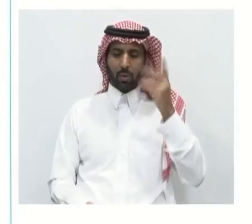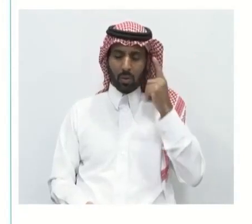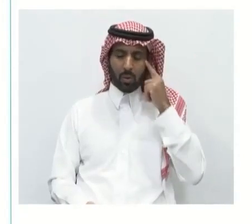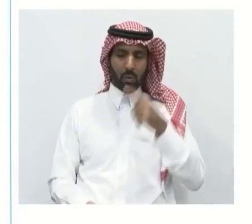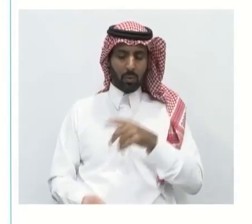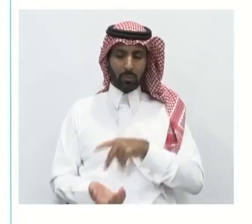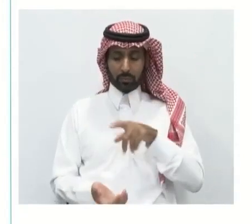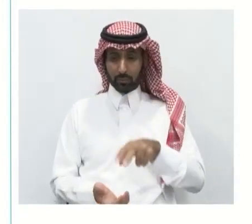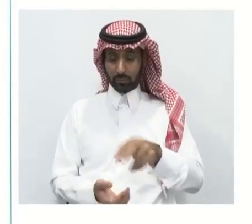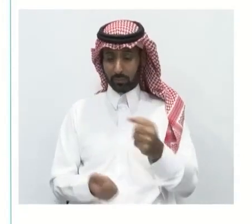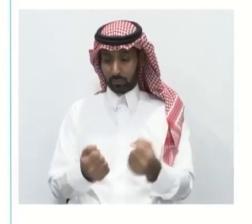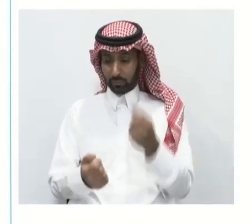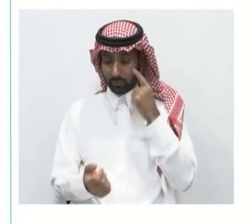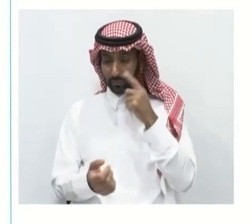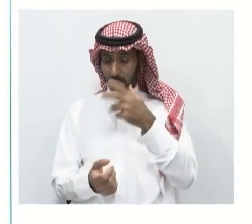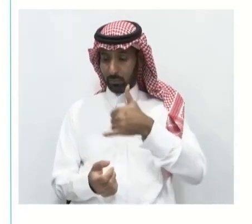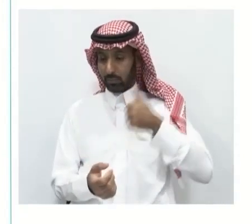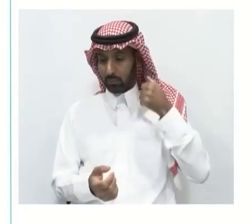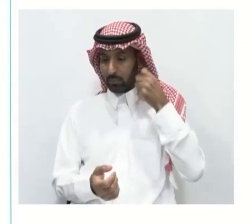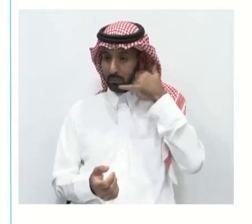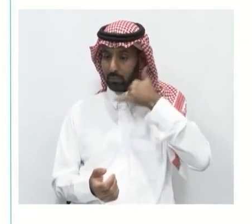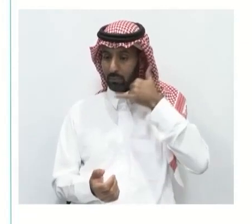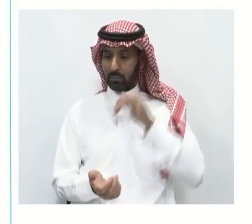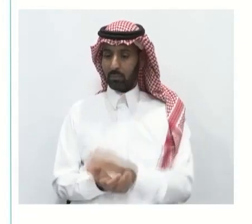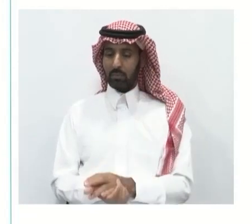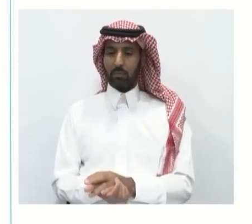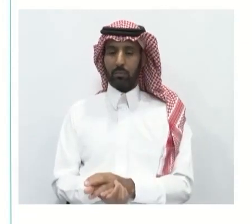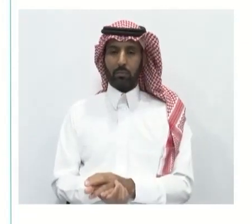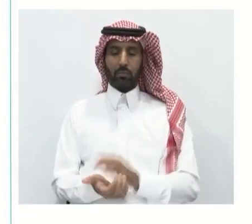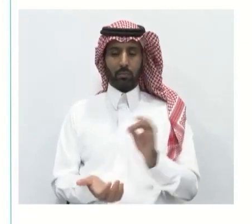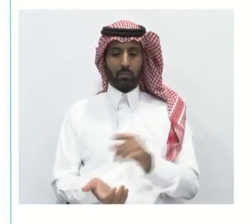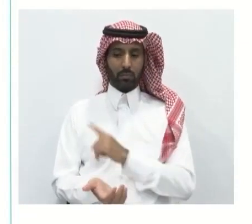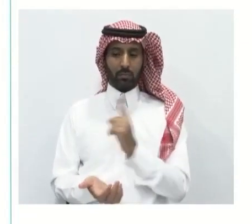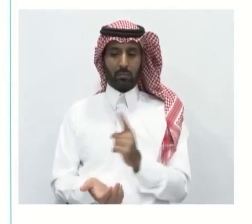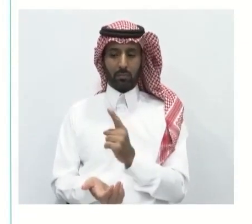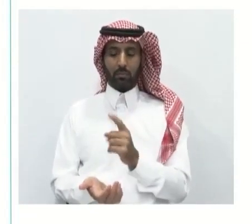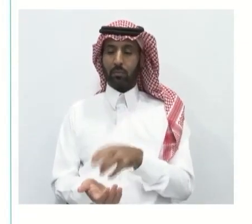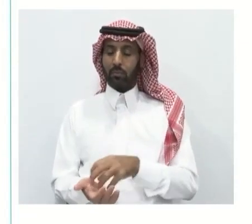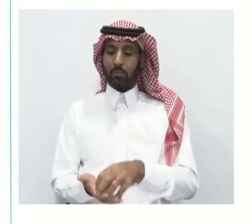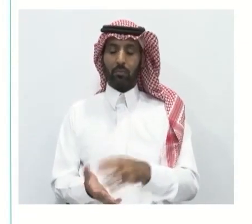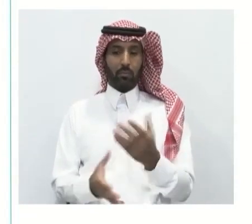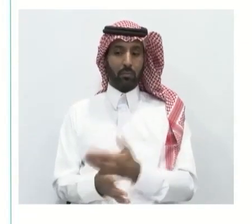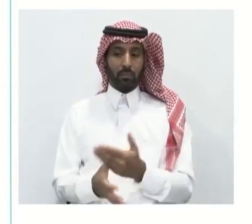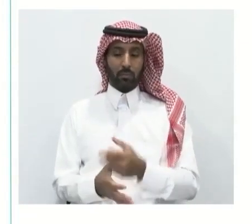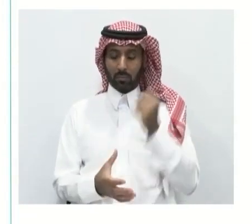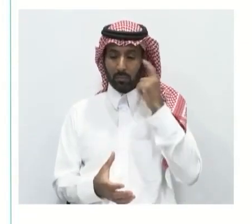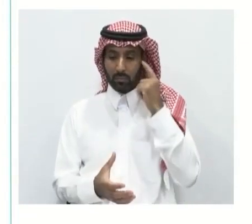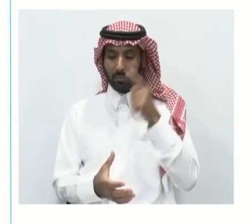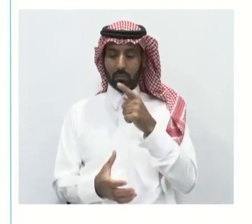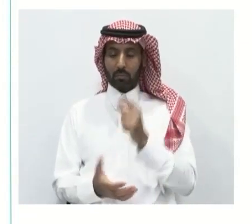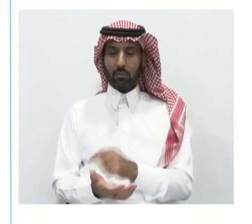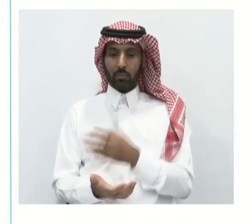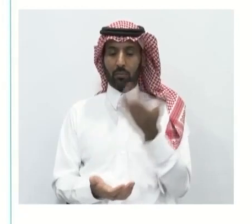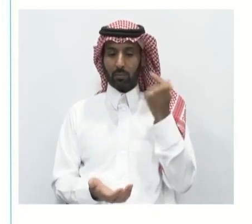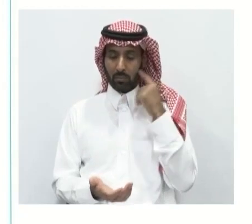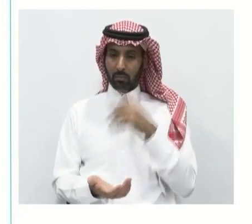alley to go to for Combs's phone. Mr. Jenner must have known where the murder took place because he was there.